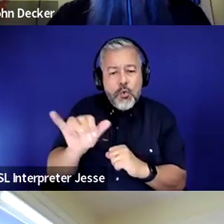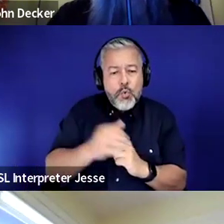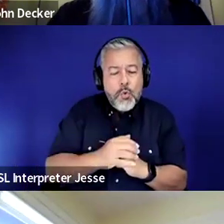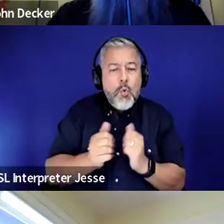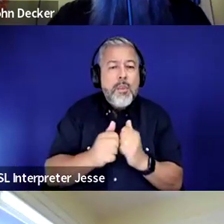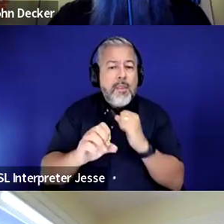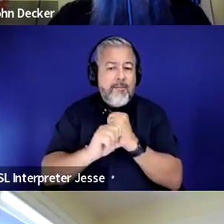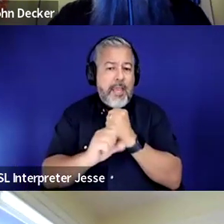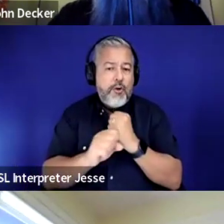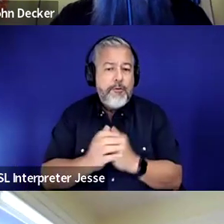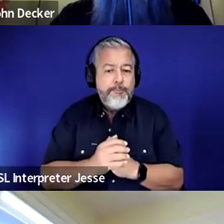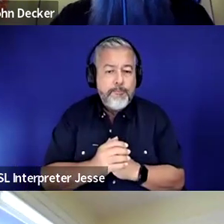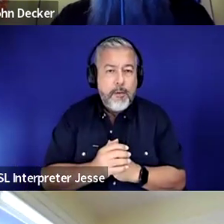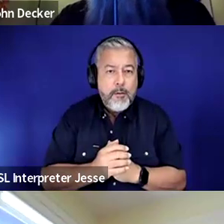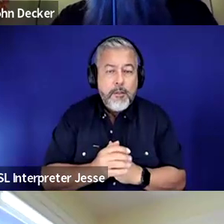flyer?